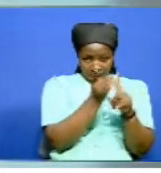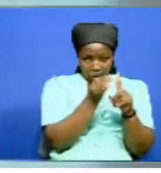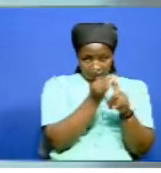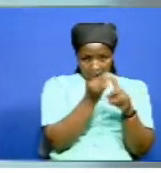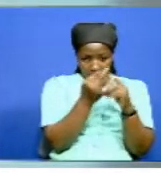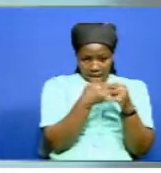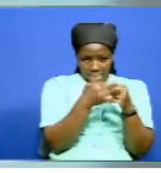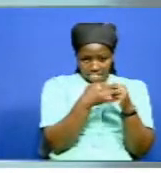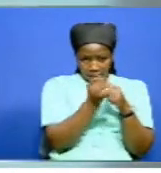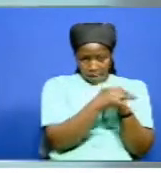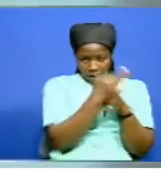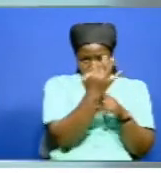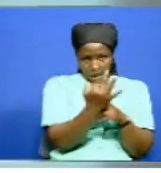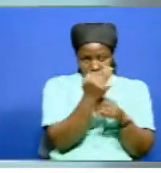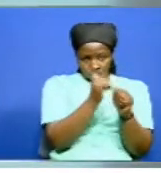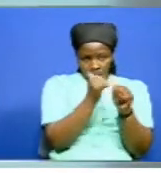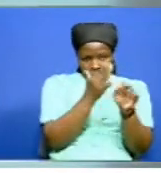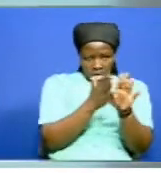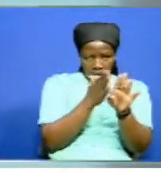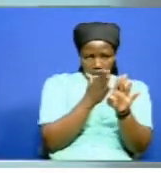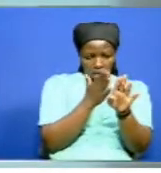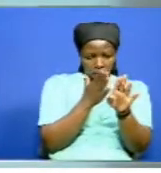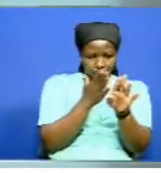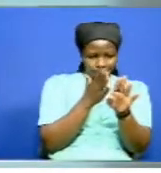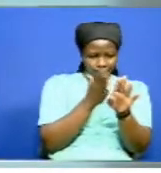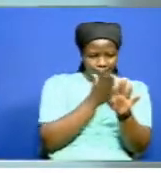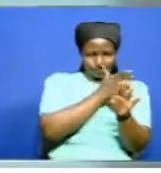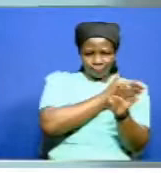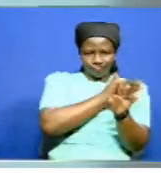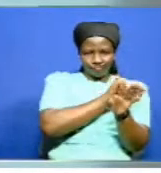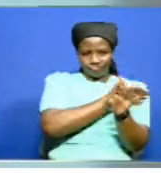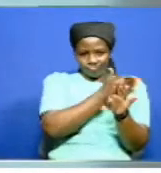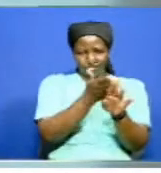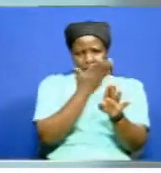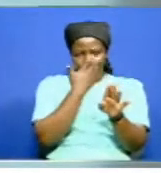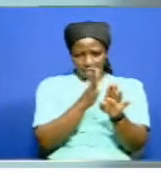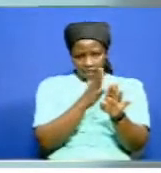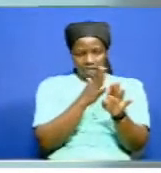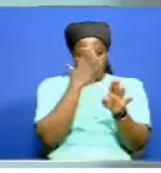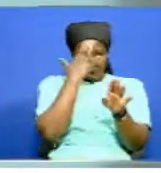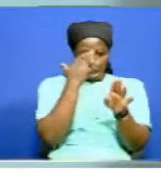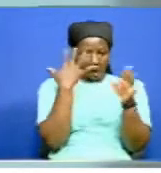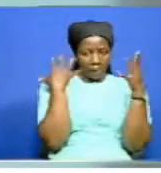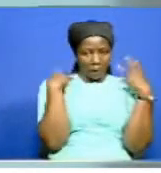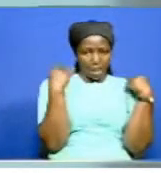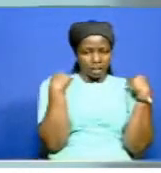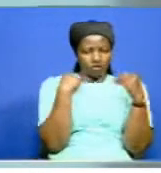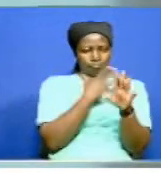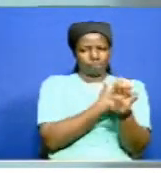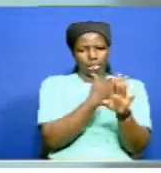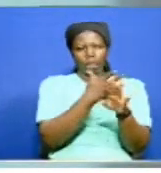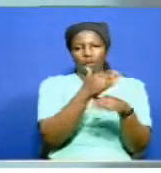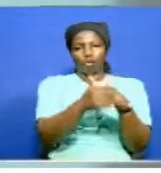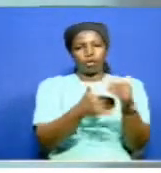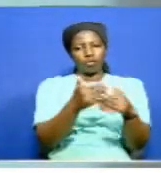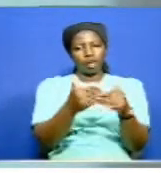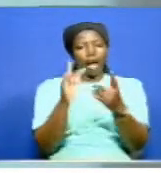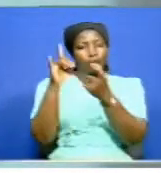March, which is already passed, and that is because practical exams are already ongoing. to 21st of